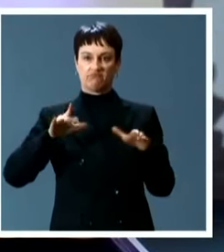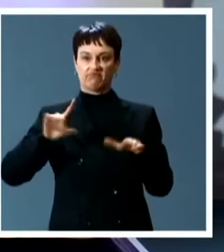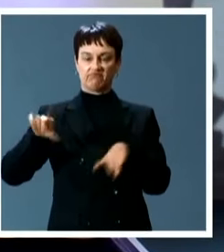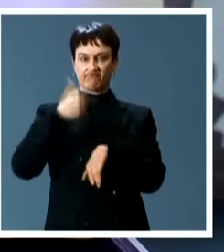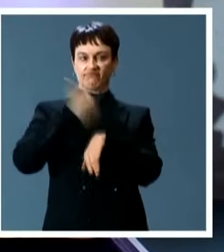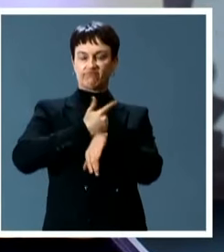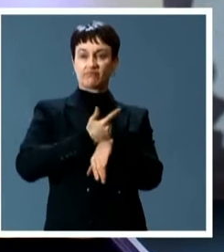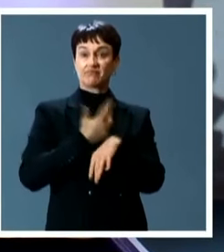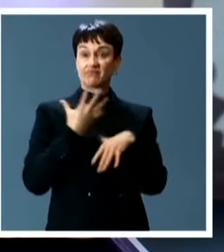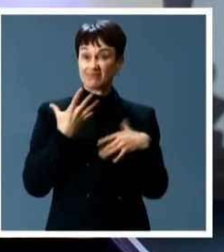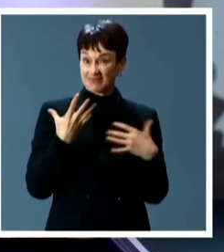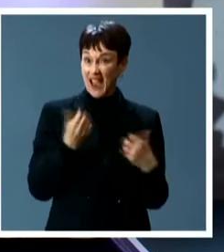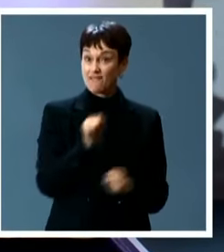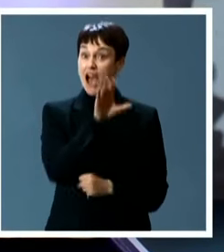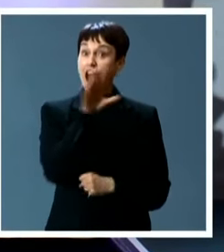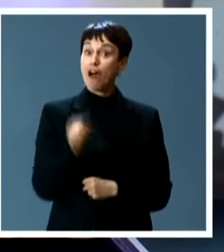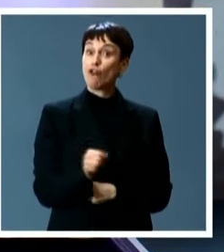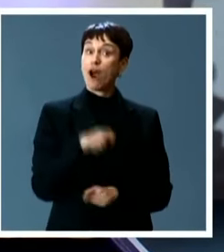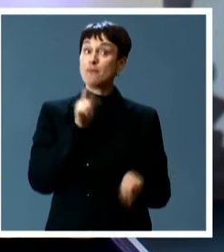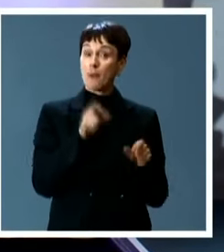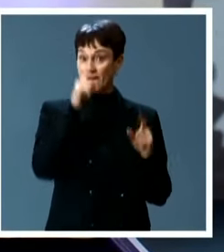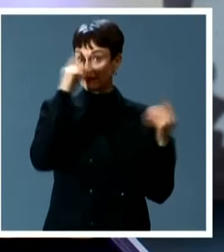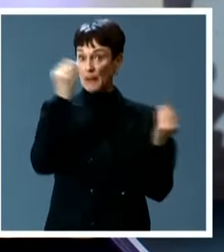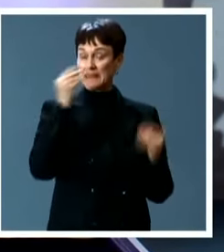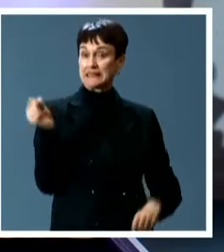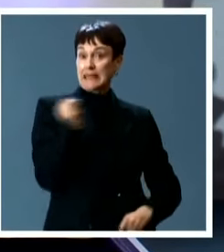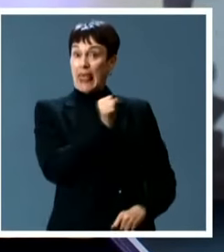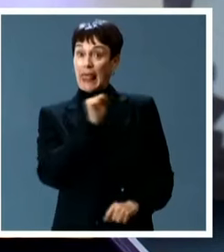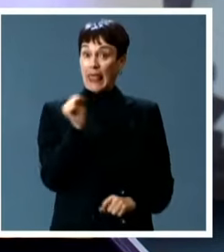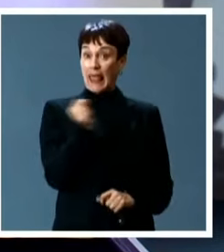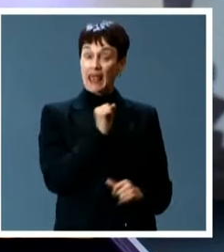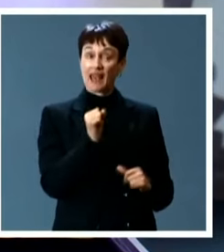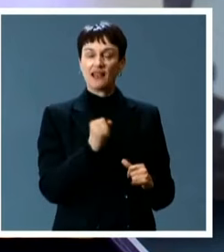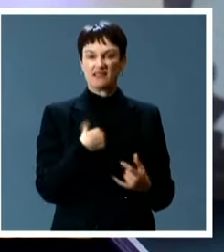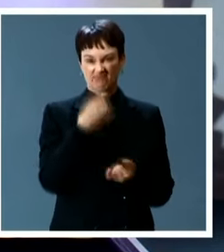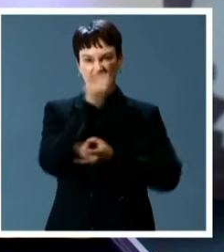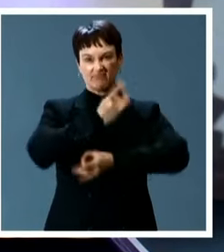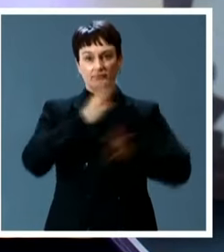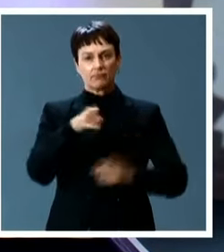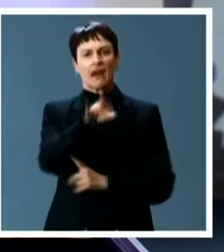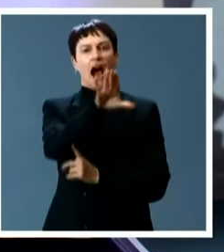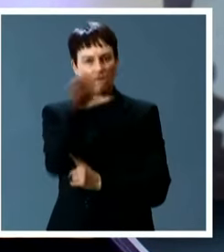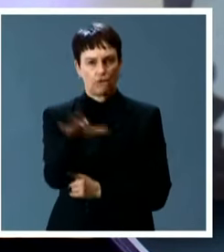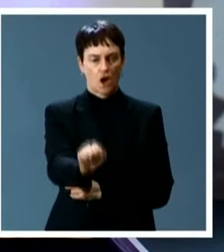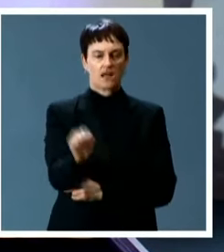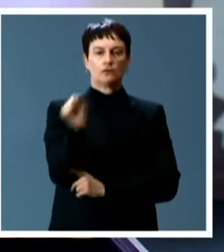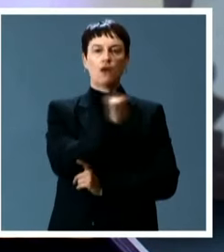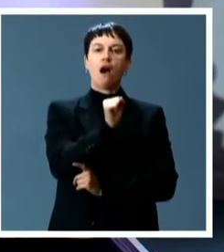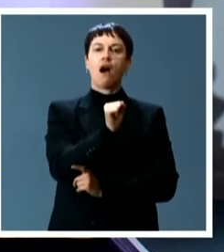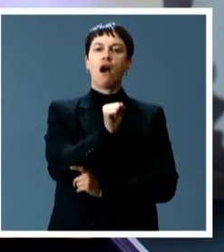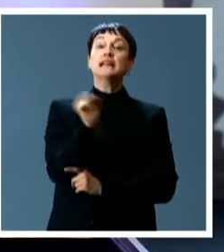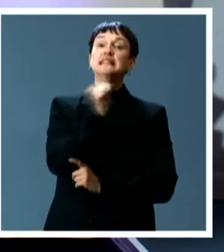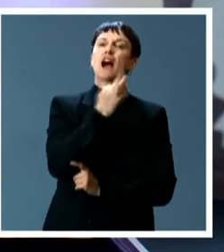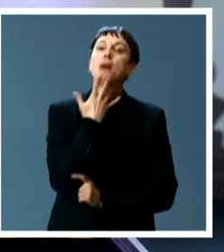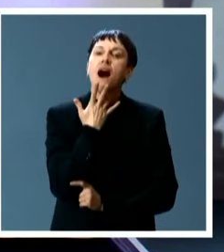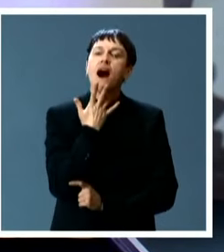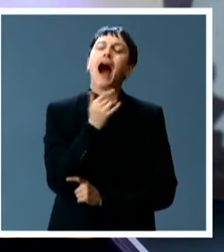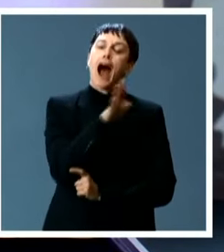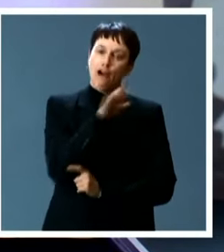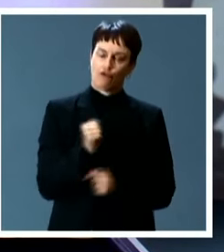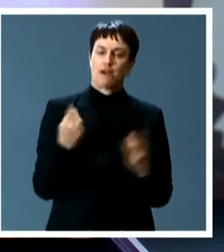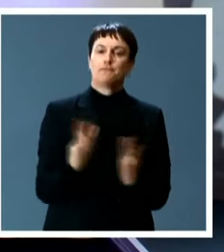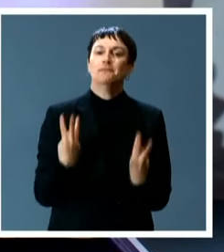continent. I want to stress this. This song is about Africa, by Africans. We also gear